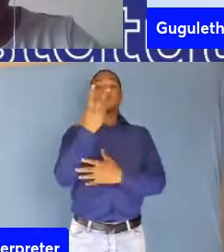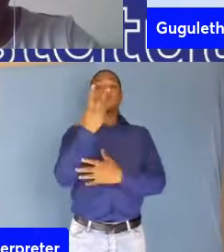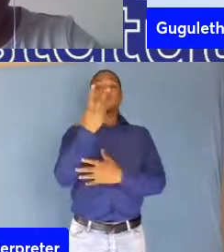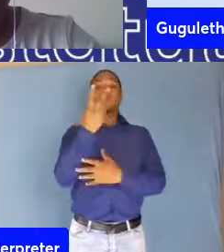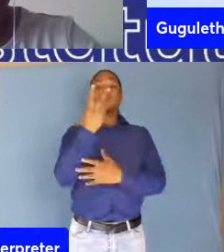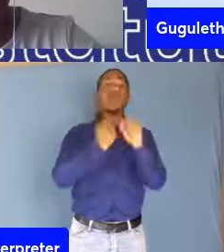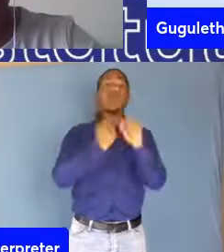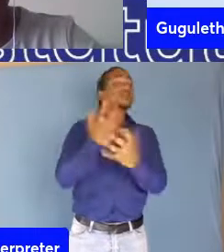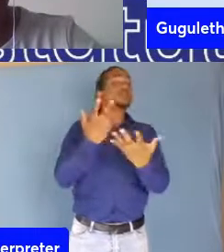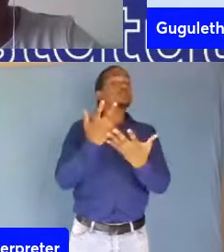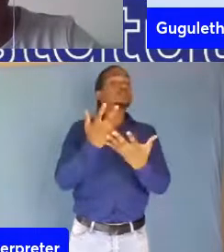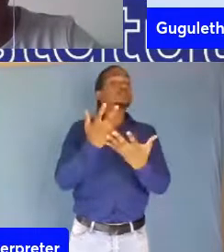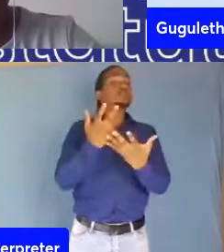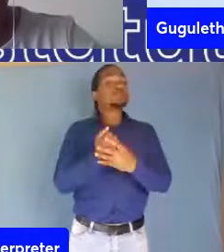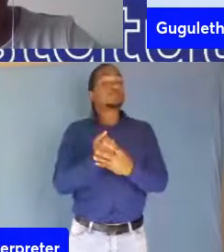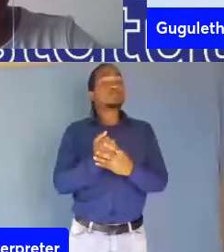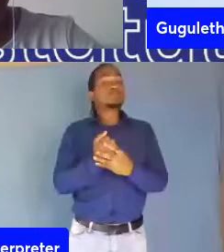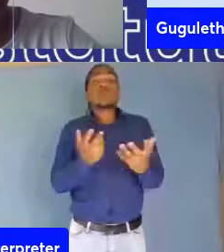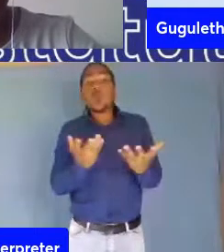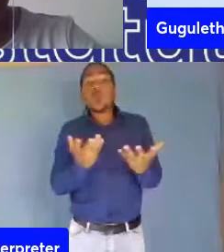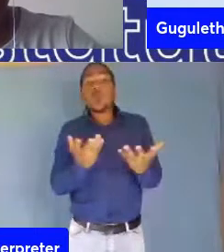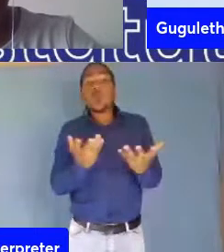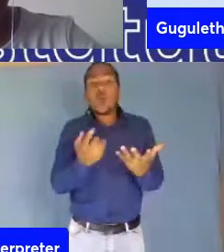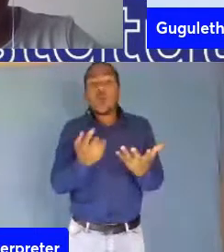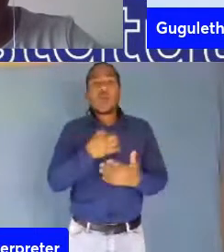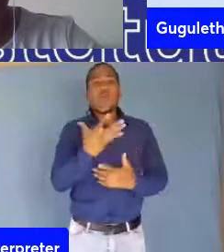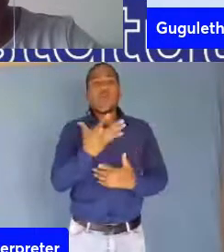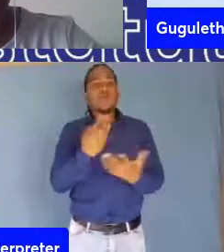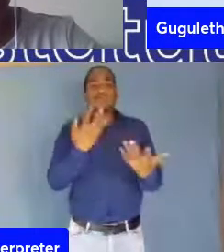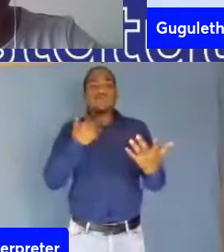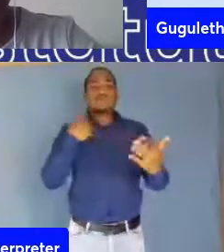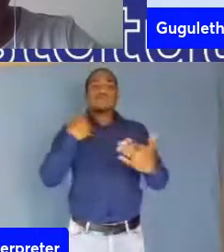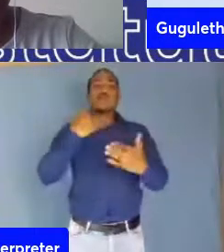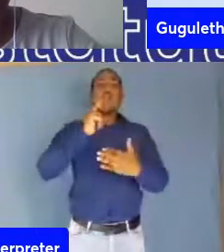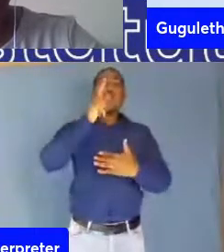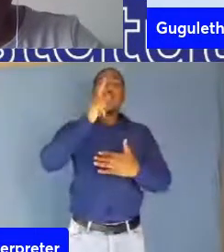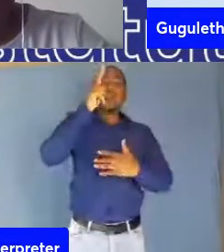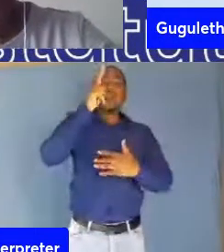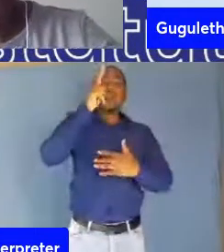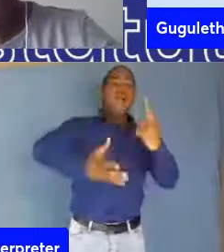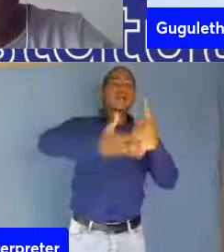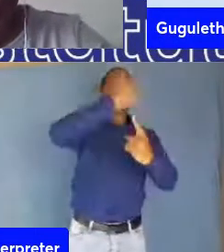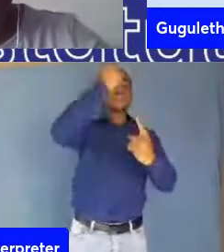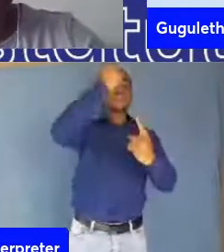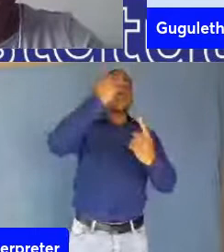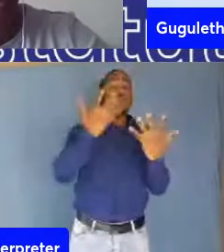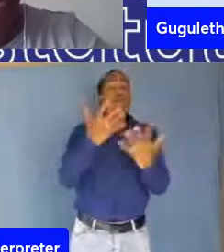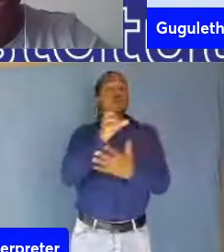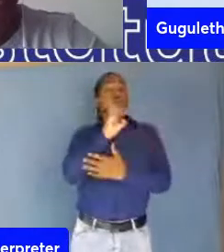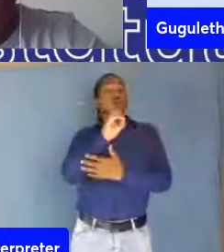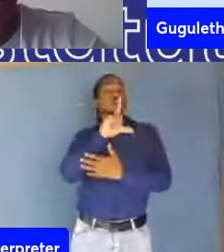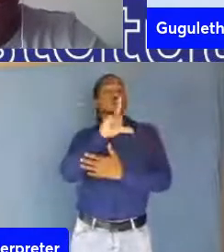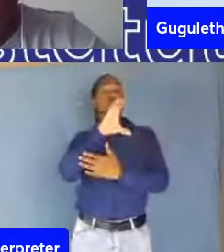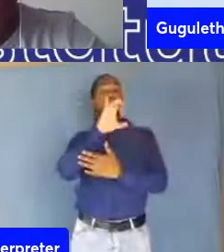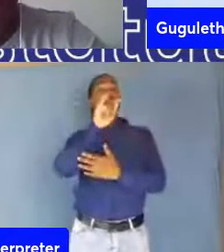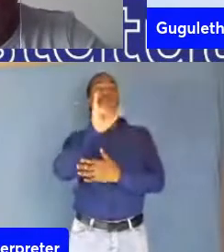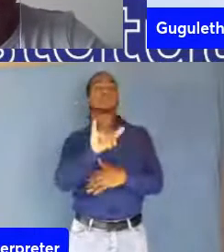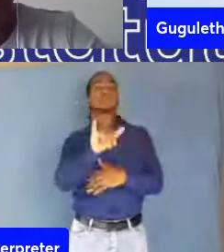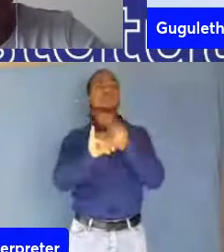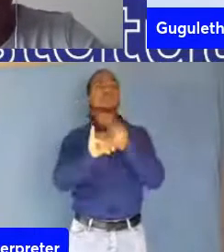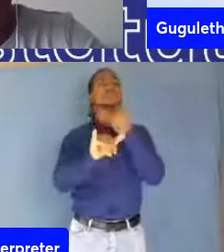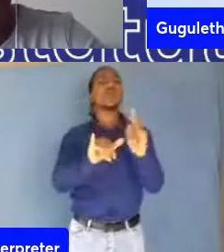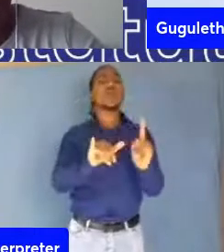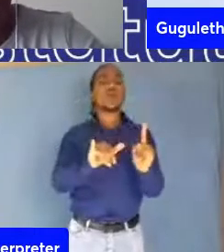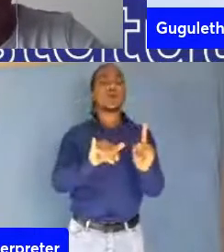have achieved. Where Soul City can say, yes, this is the 10 years ago, these were the stage